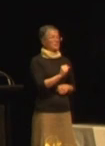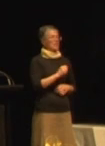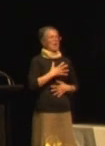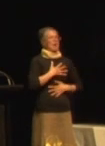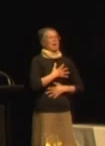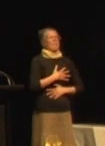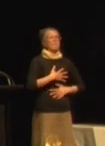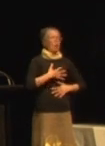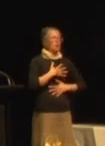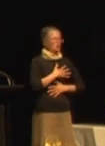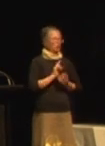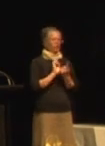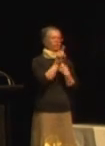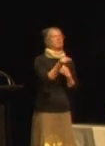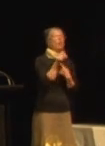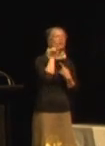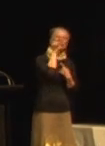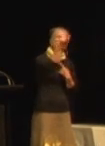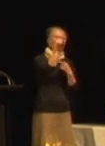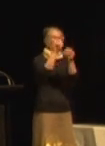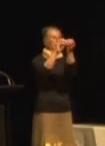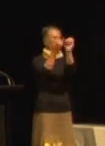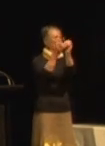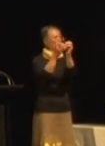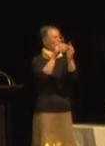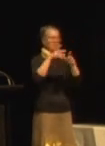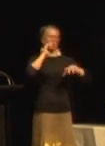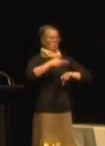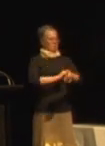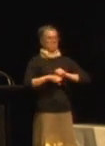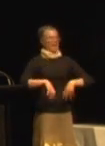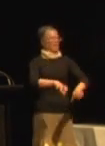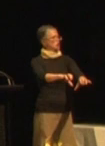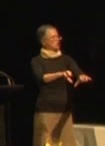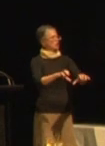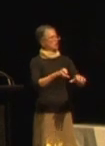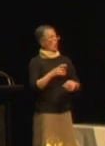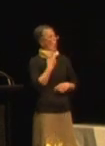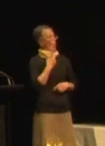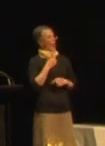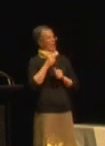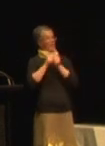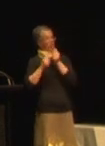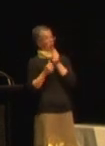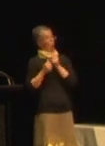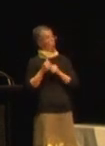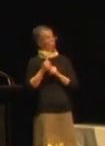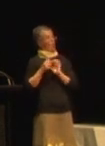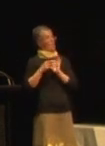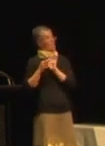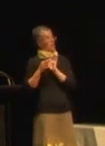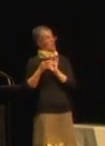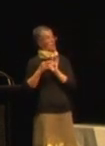be more likely to take action. And this is a wonderful, one of our co-founders is the Danish-Icelandic artist